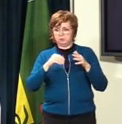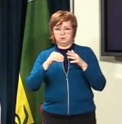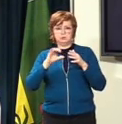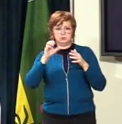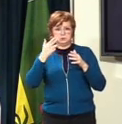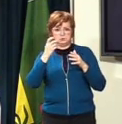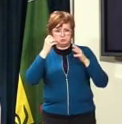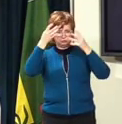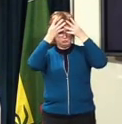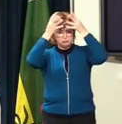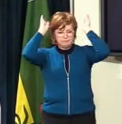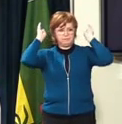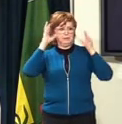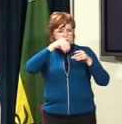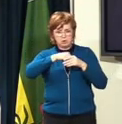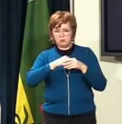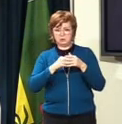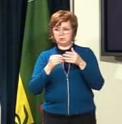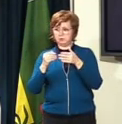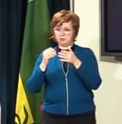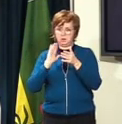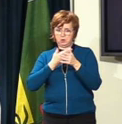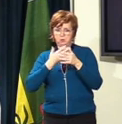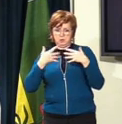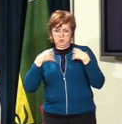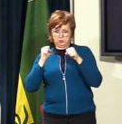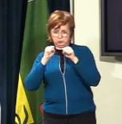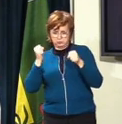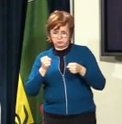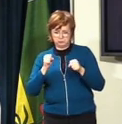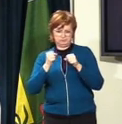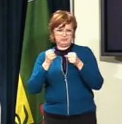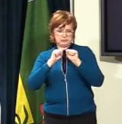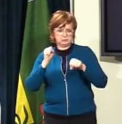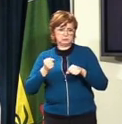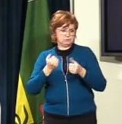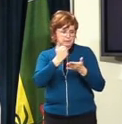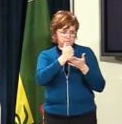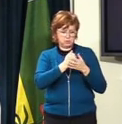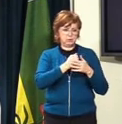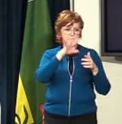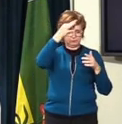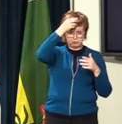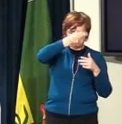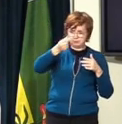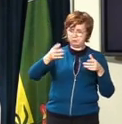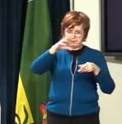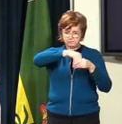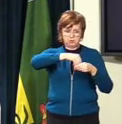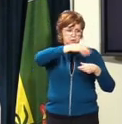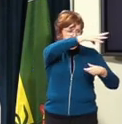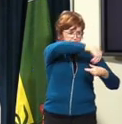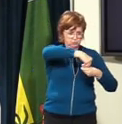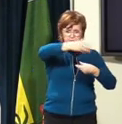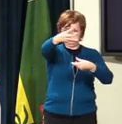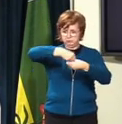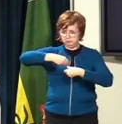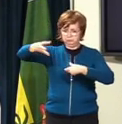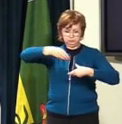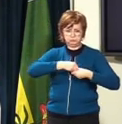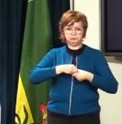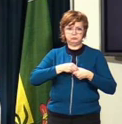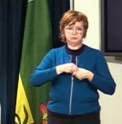connecting both directly with our healthcare services locally, but also their federal government counterparts and other provincial resources like the Saskatchewan